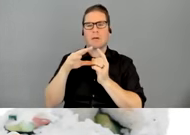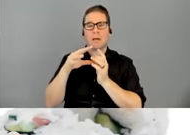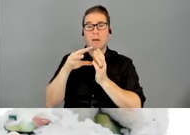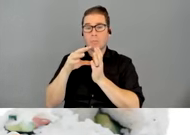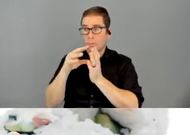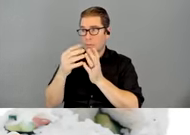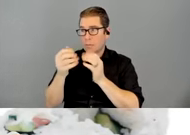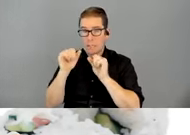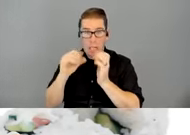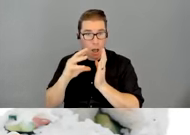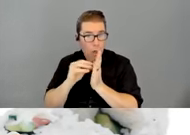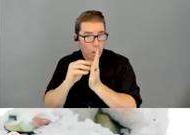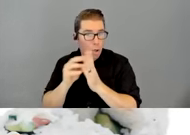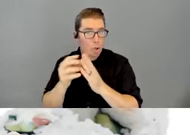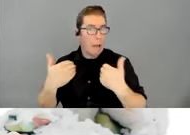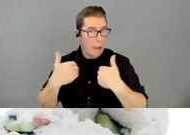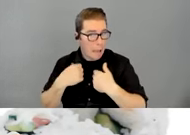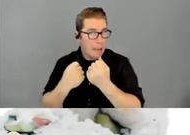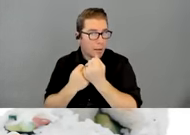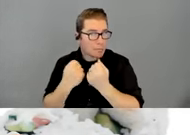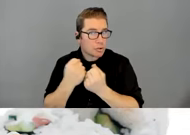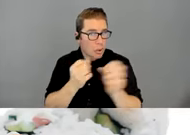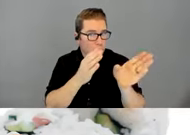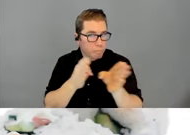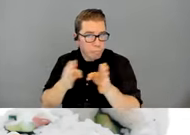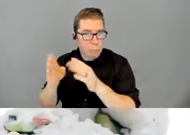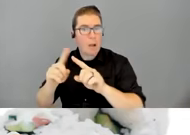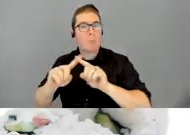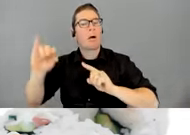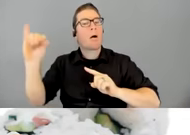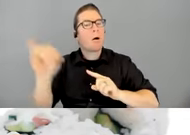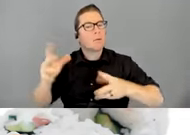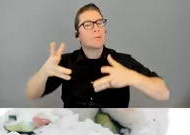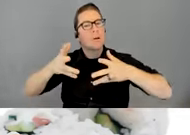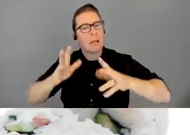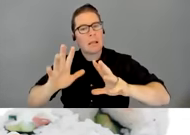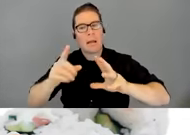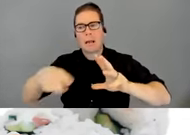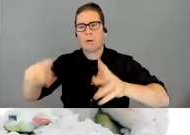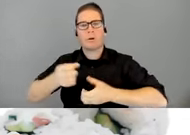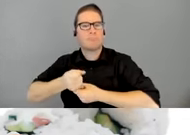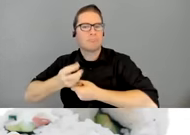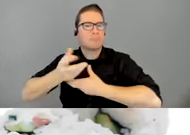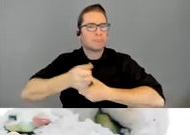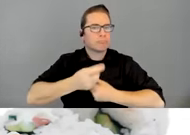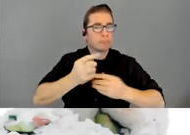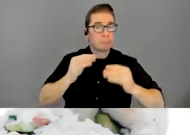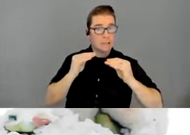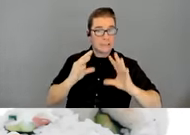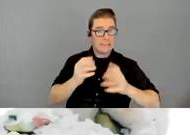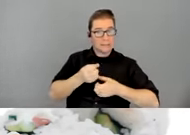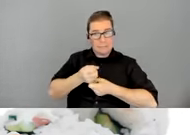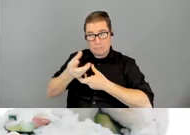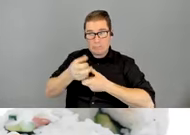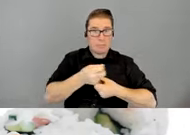allows students and faculty the ability to express themselves professionally. So we want to create an